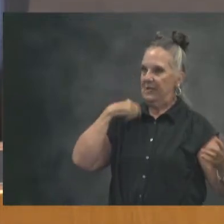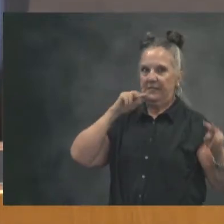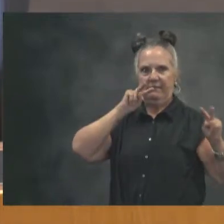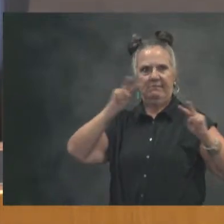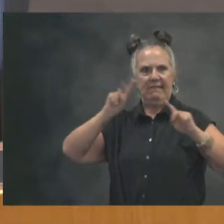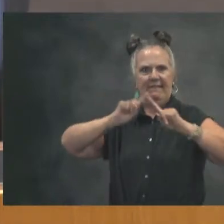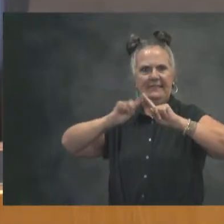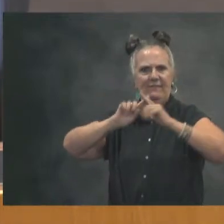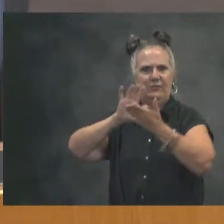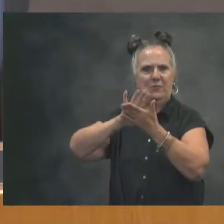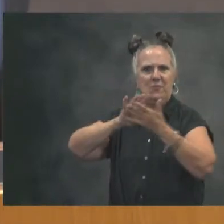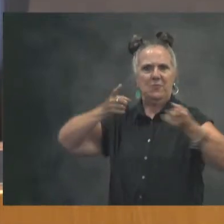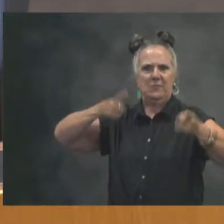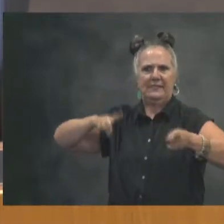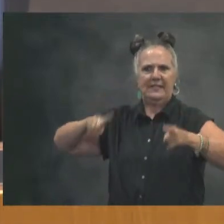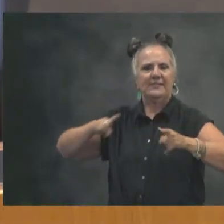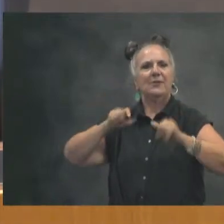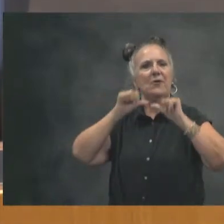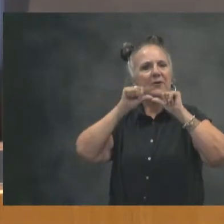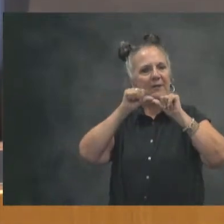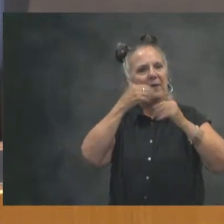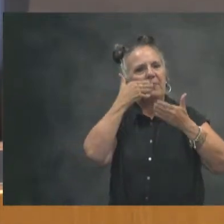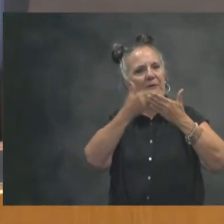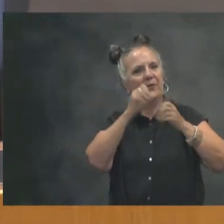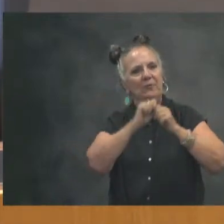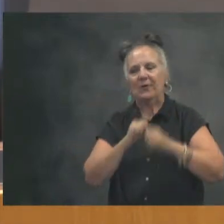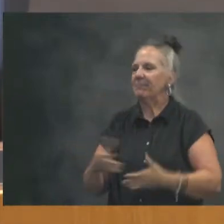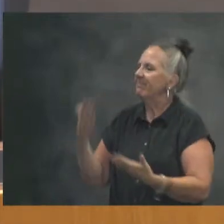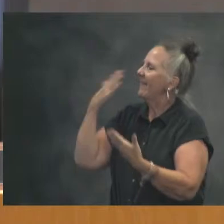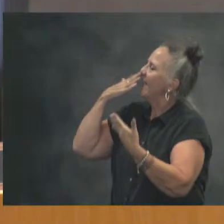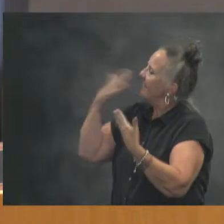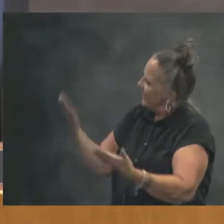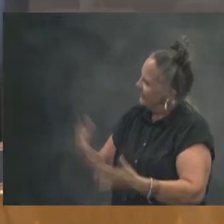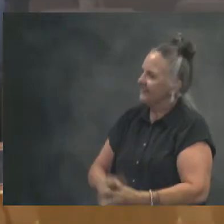different schools. So keep up the good work. Thanks.